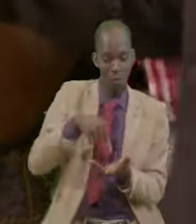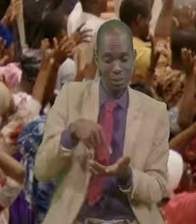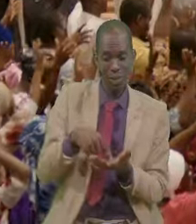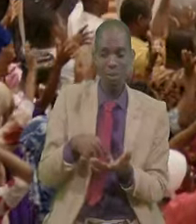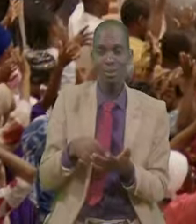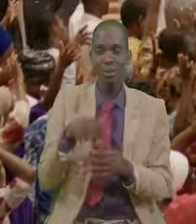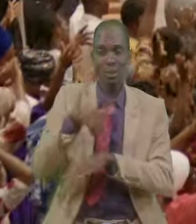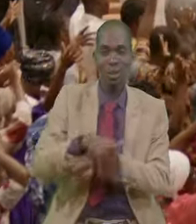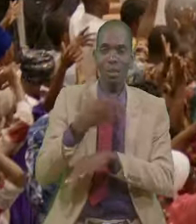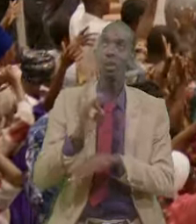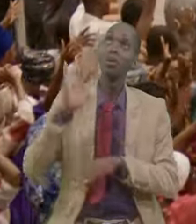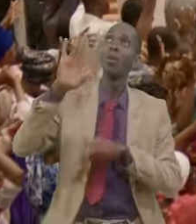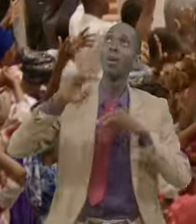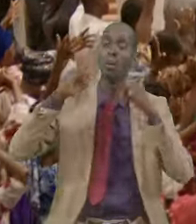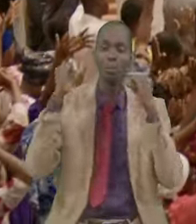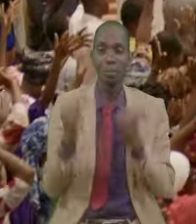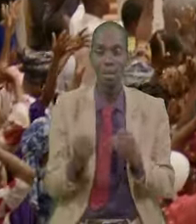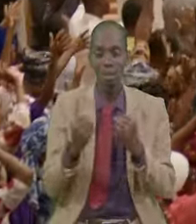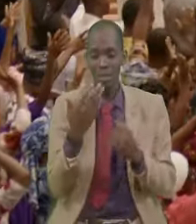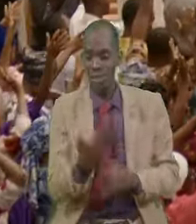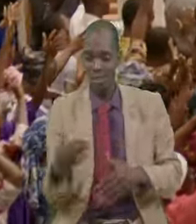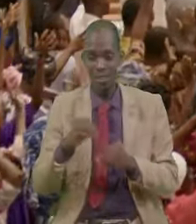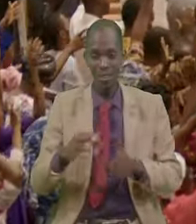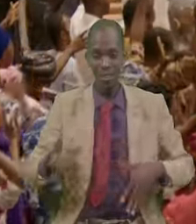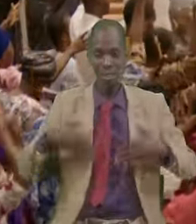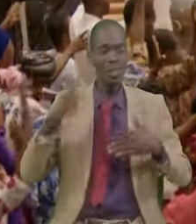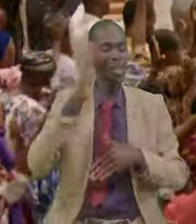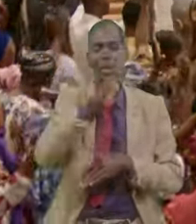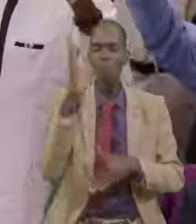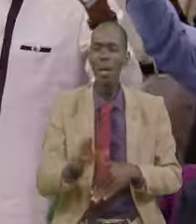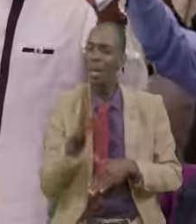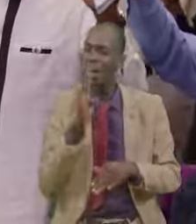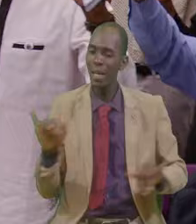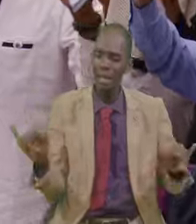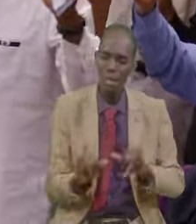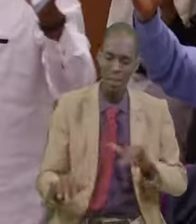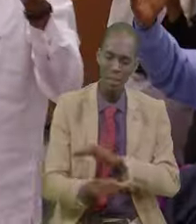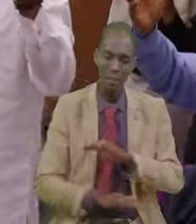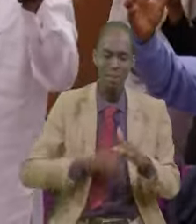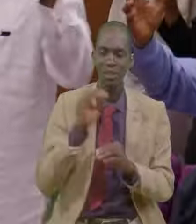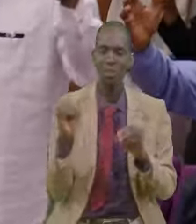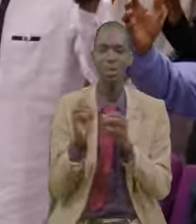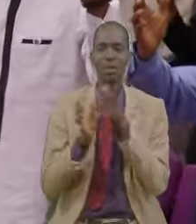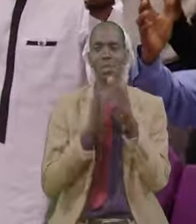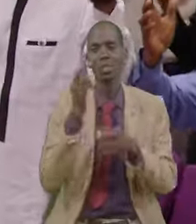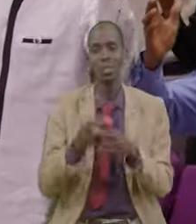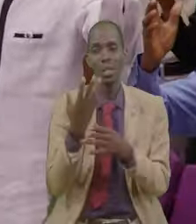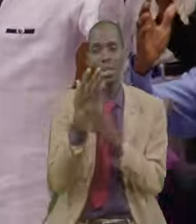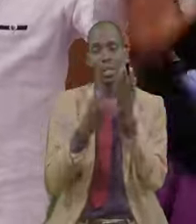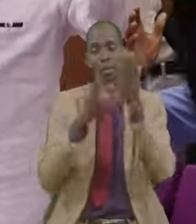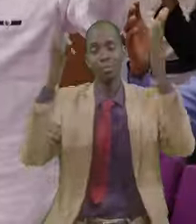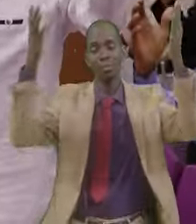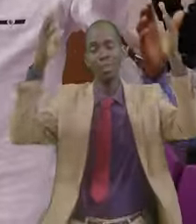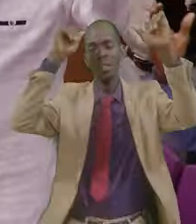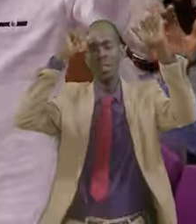might, things in your life will never be the same again. Keep those hands up,